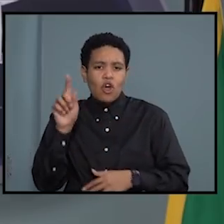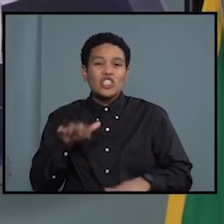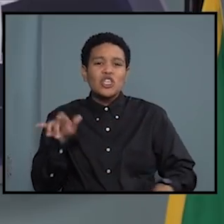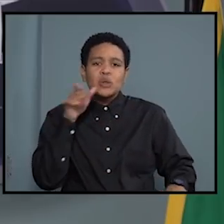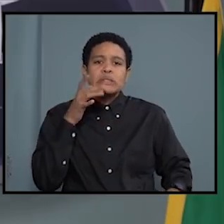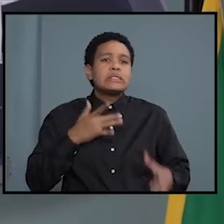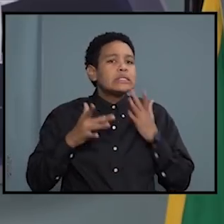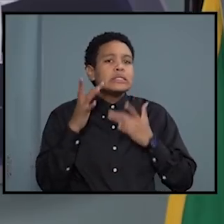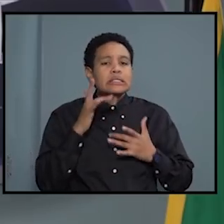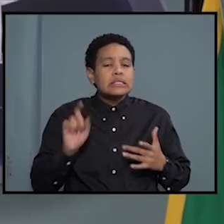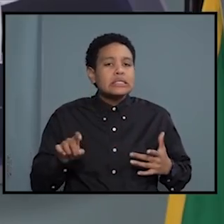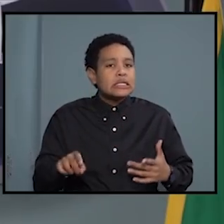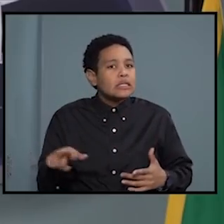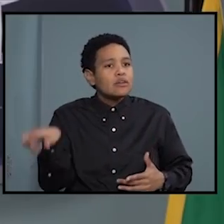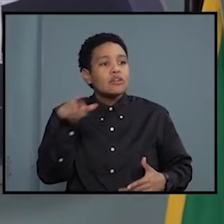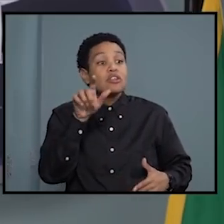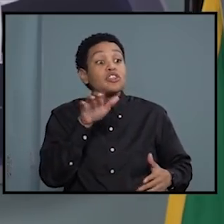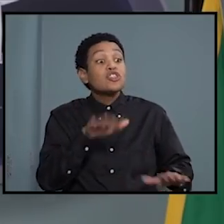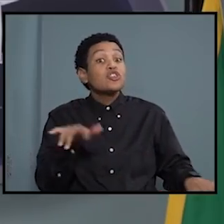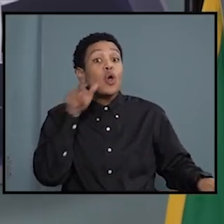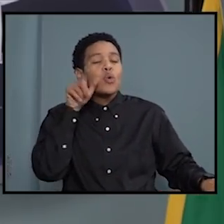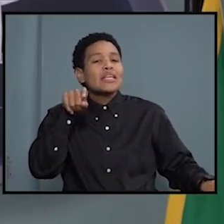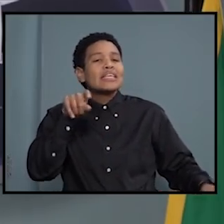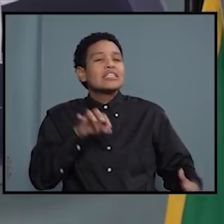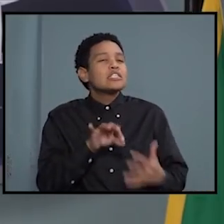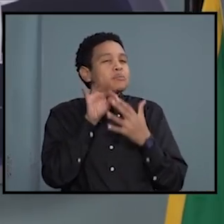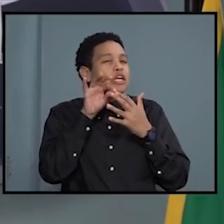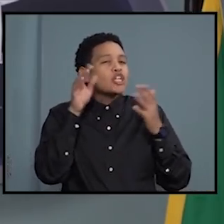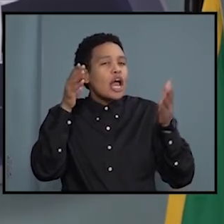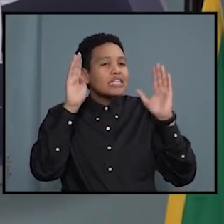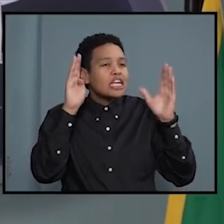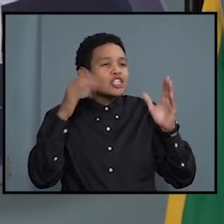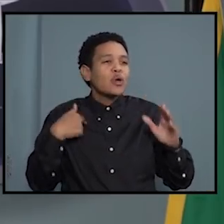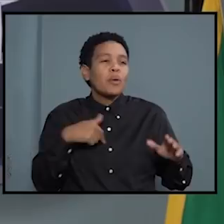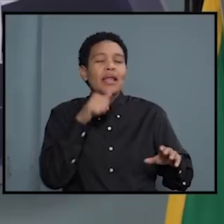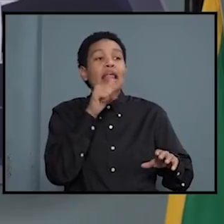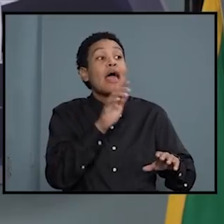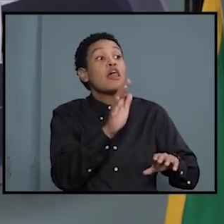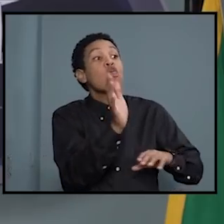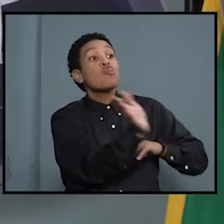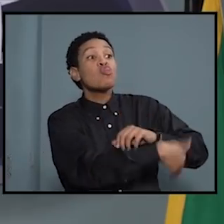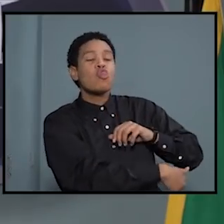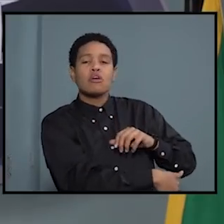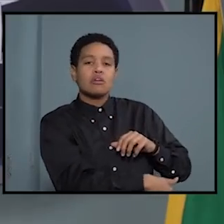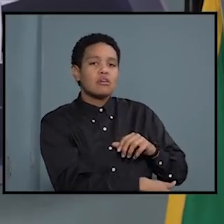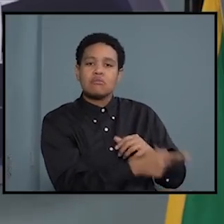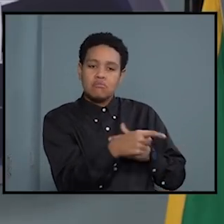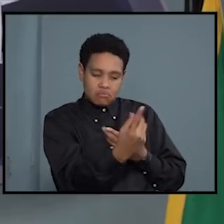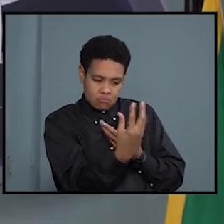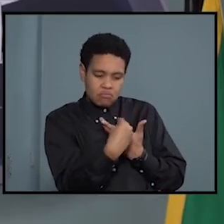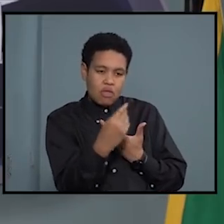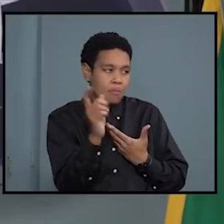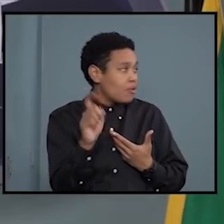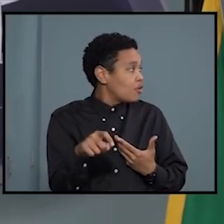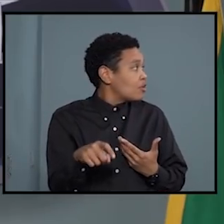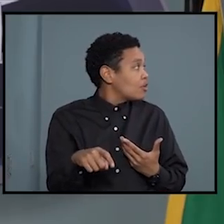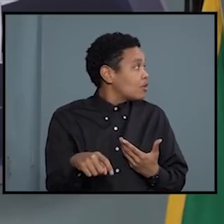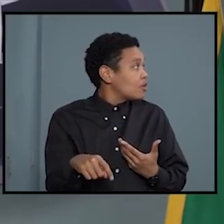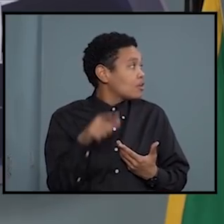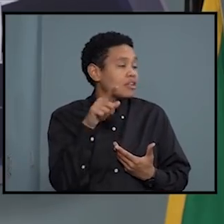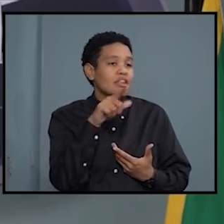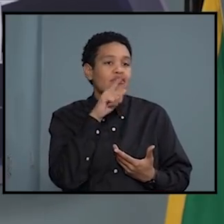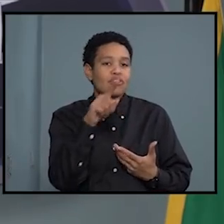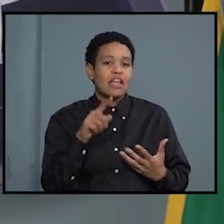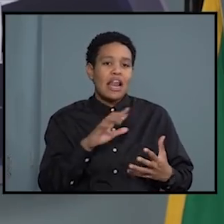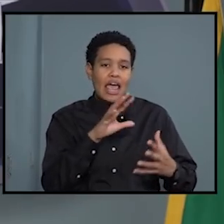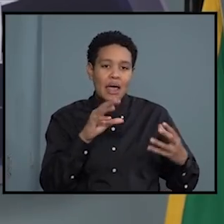children, children that need special attention. So we are not leaving them out of the loop at all. This is an